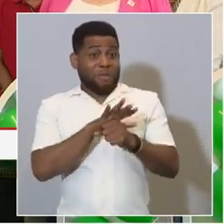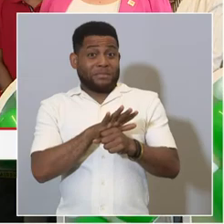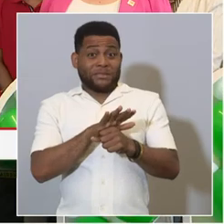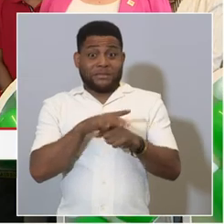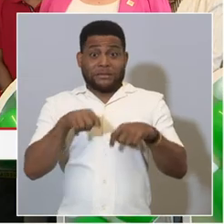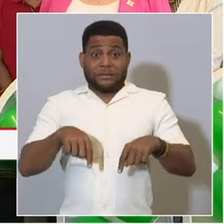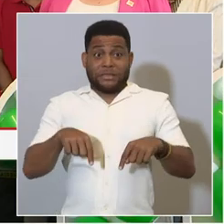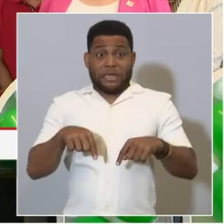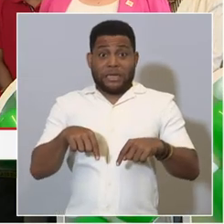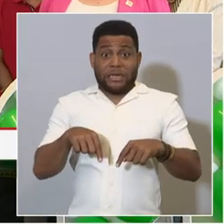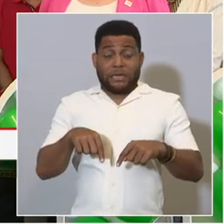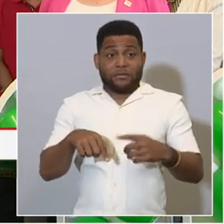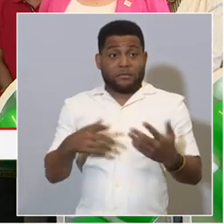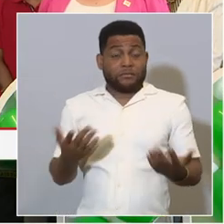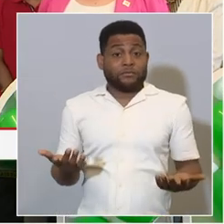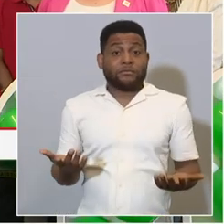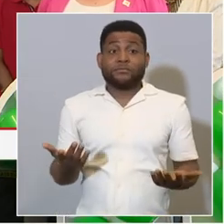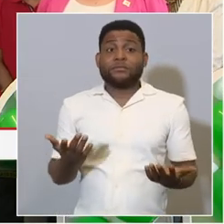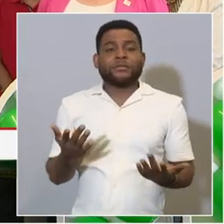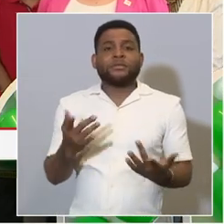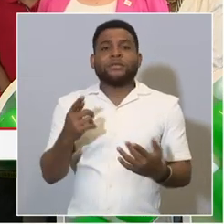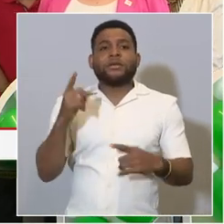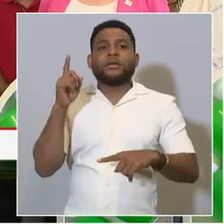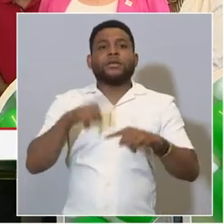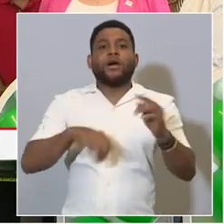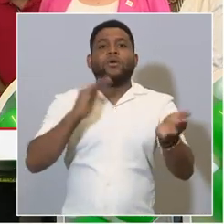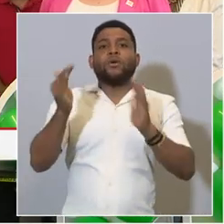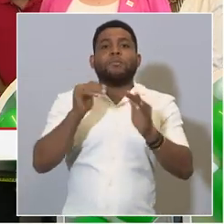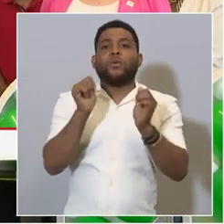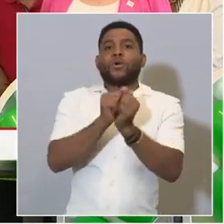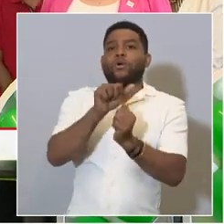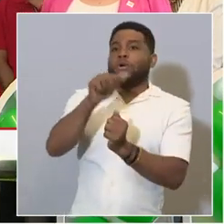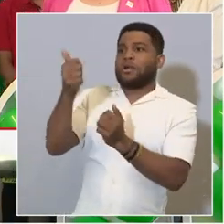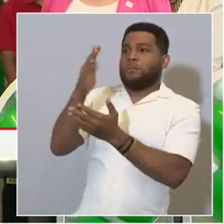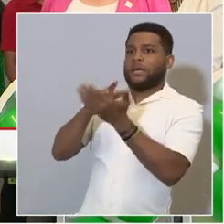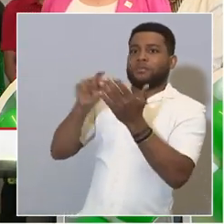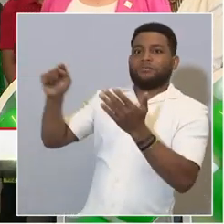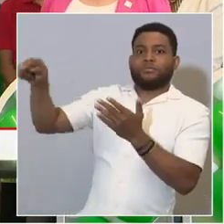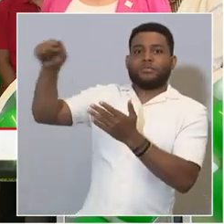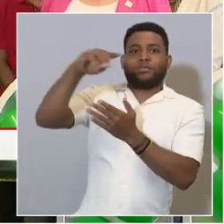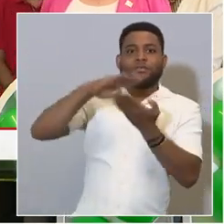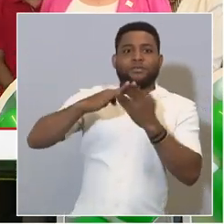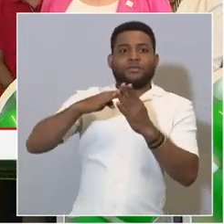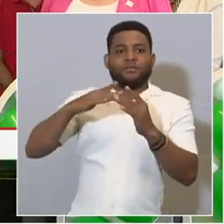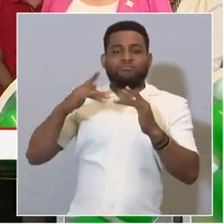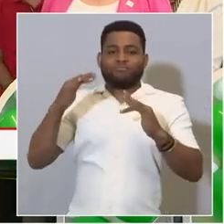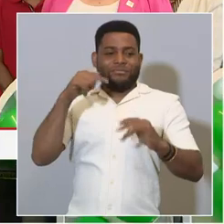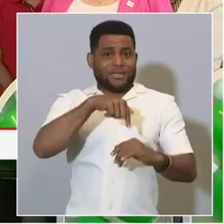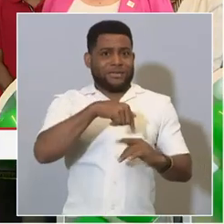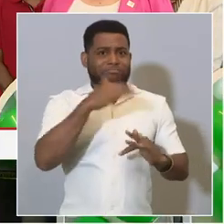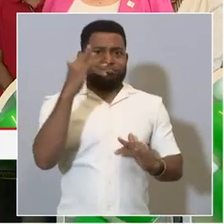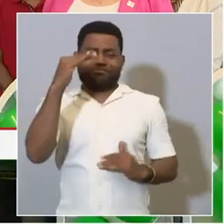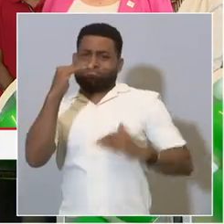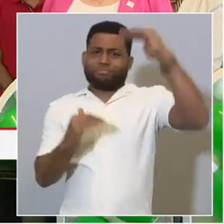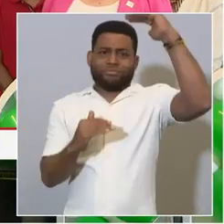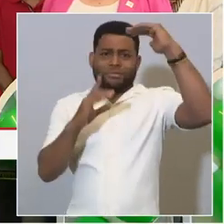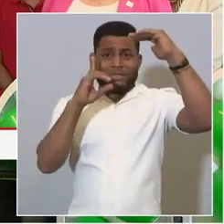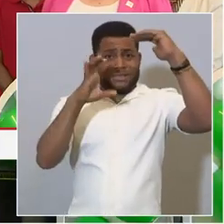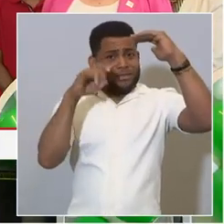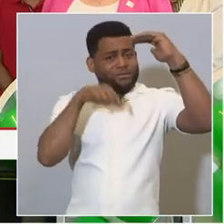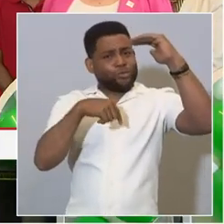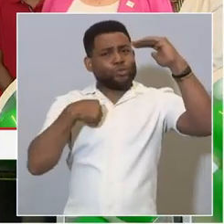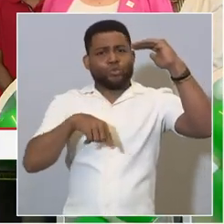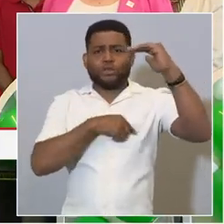par none in the nation. So I think that's really, really what it is. And plus we have an excellent team at DHCD that has been working